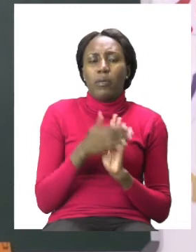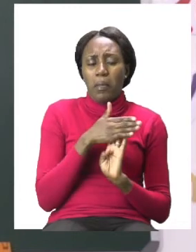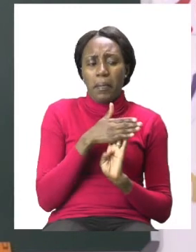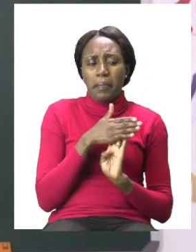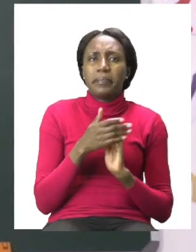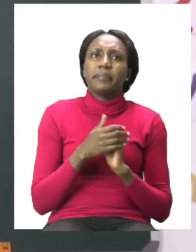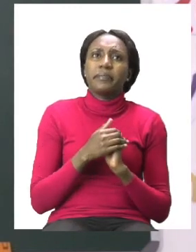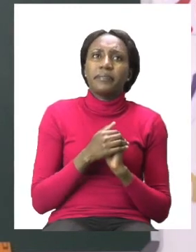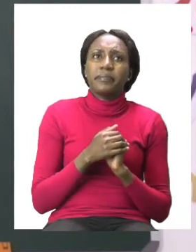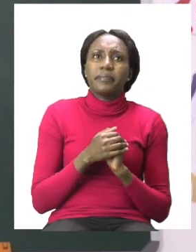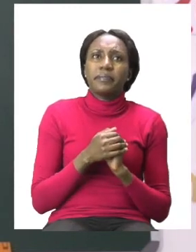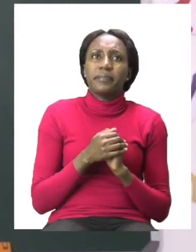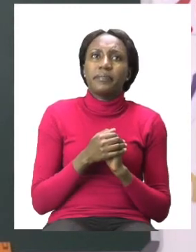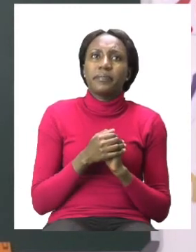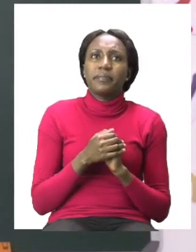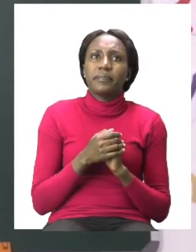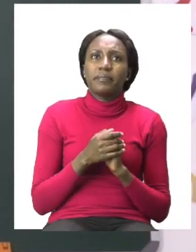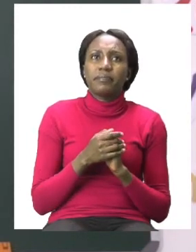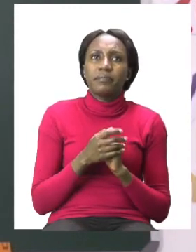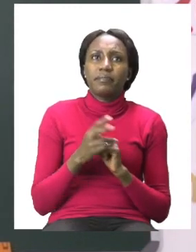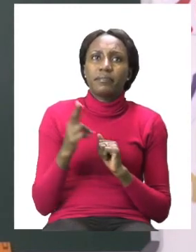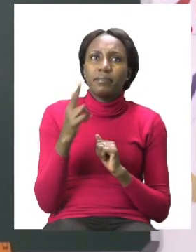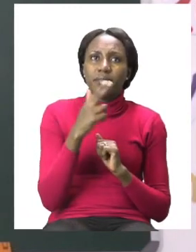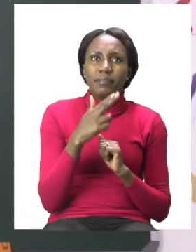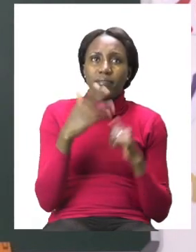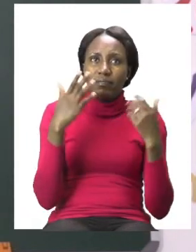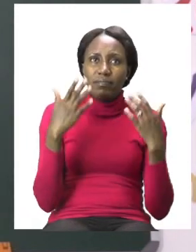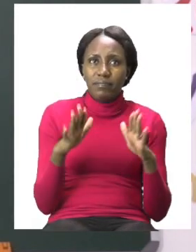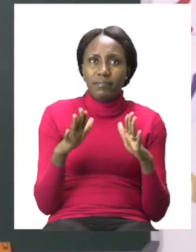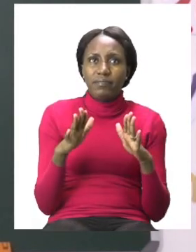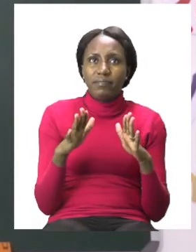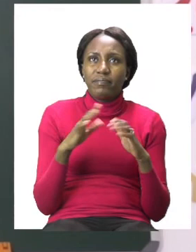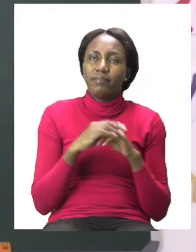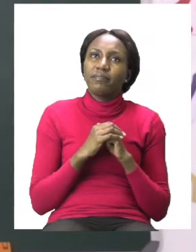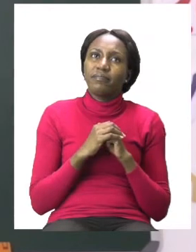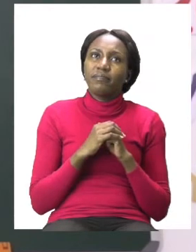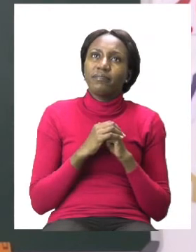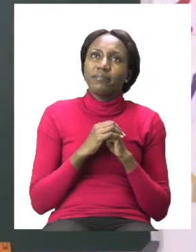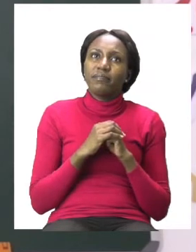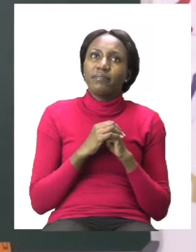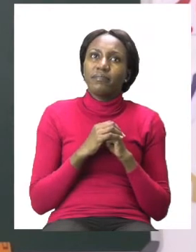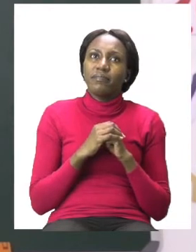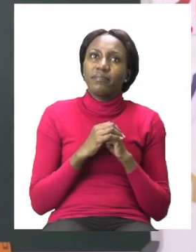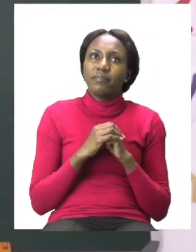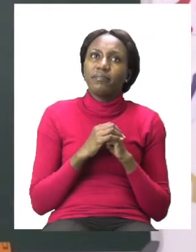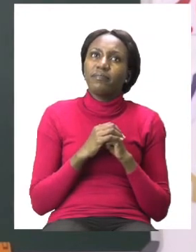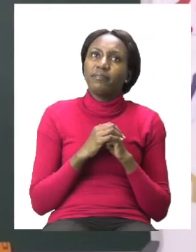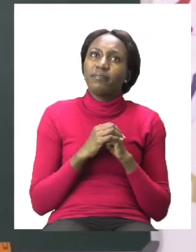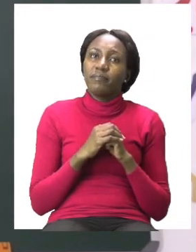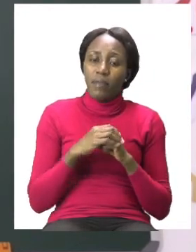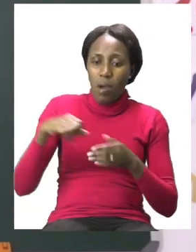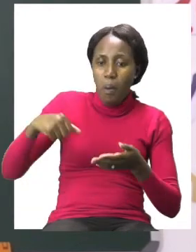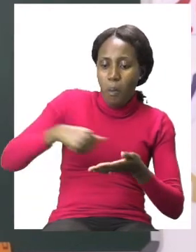I have done all 4 of our beautiful people. The first person that you can see is on an